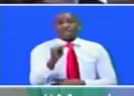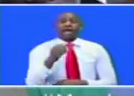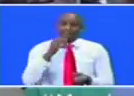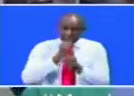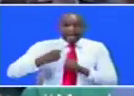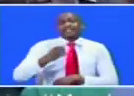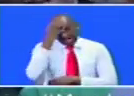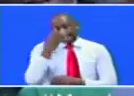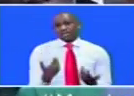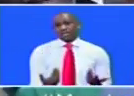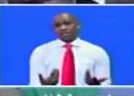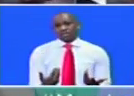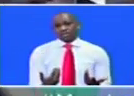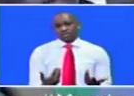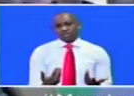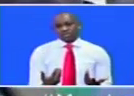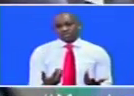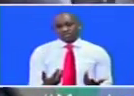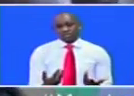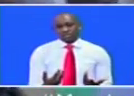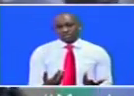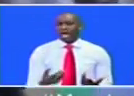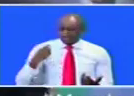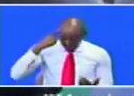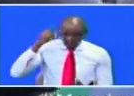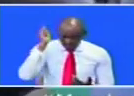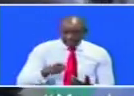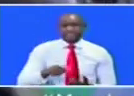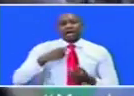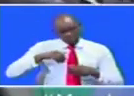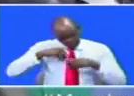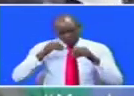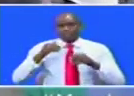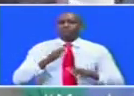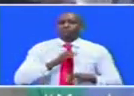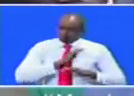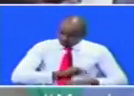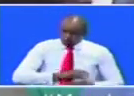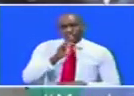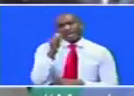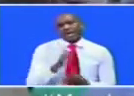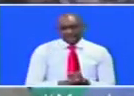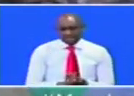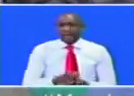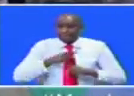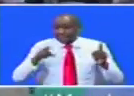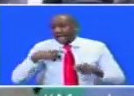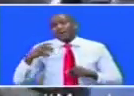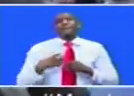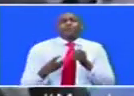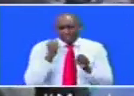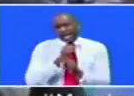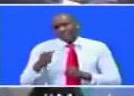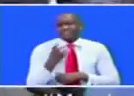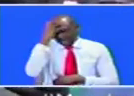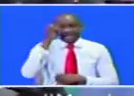on me. At least we should be courteous enough, yeah? But you cannot keep on provoking one